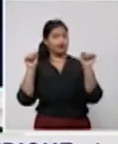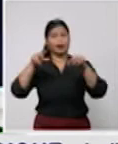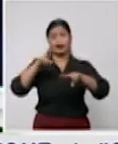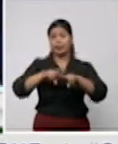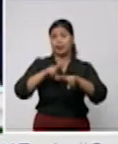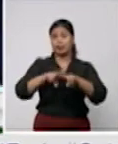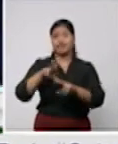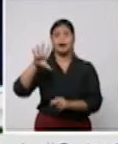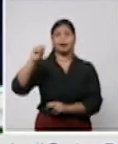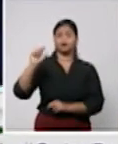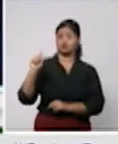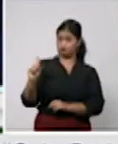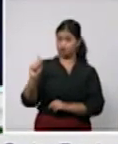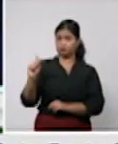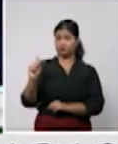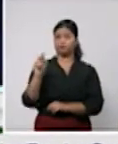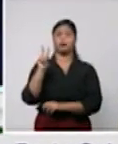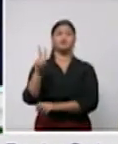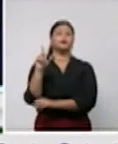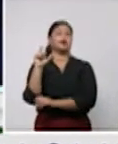474 in Villa Claras,